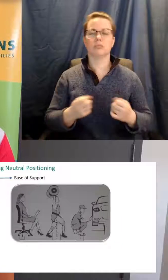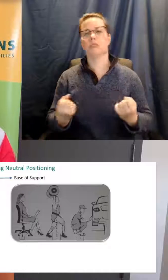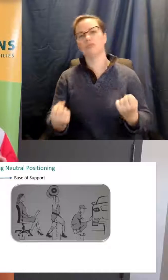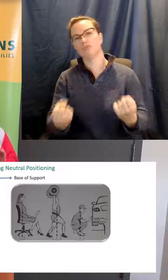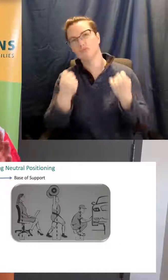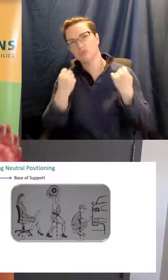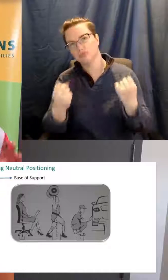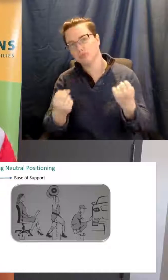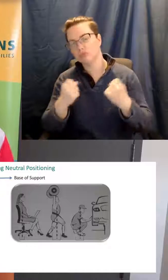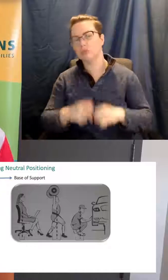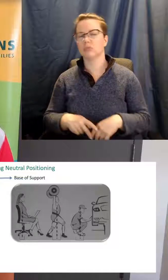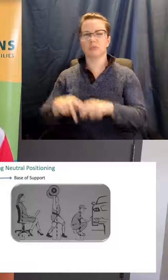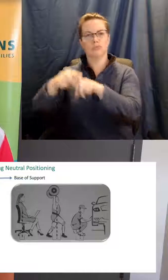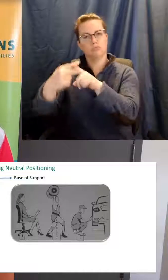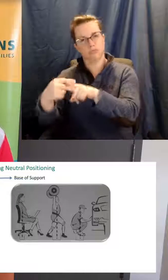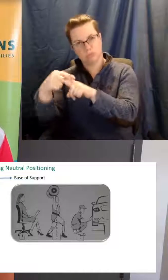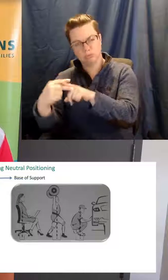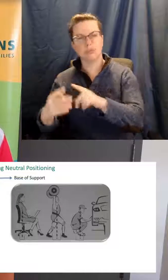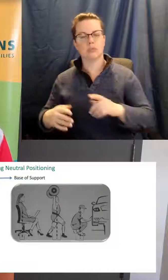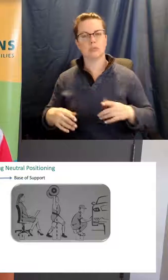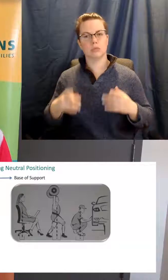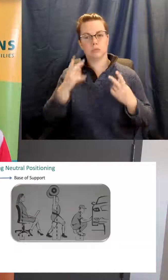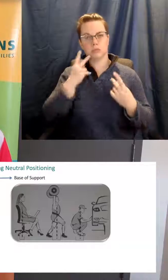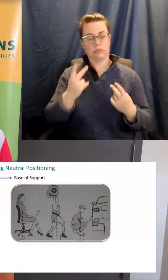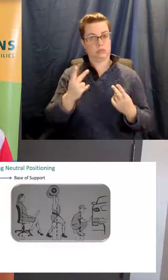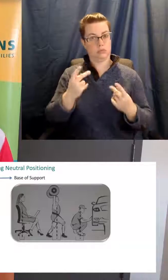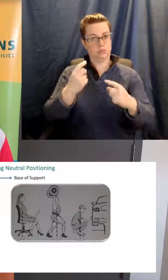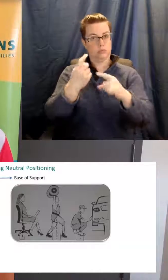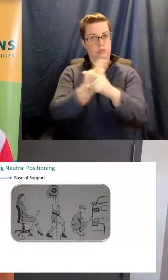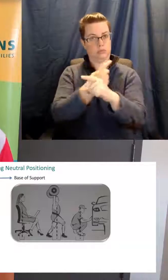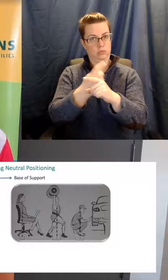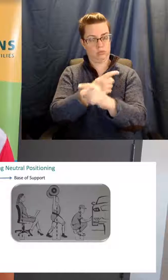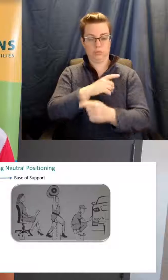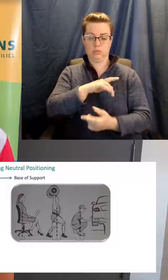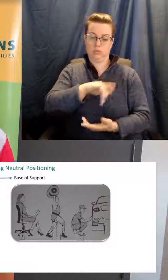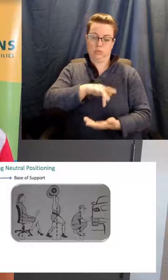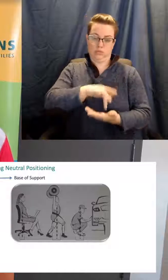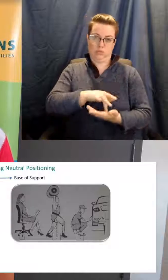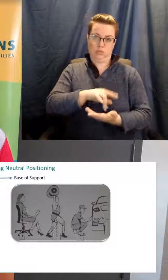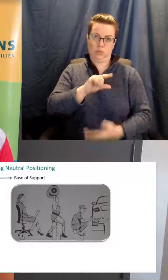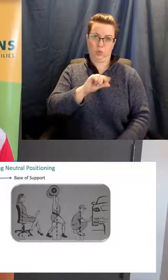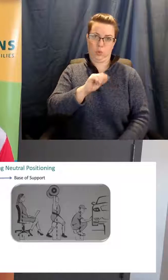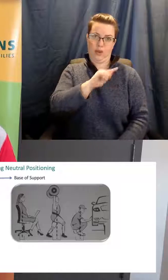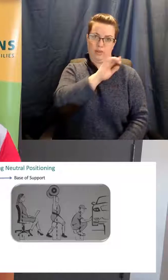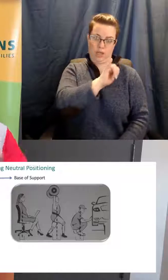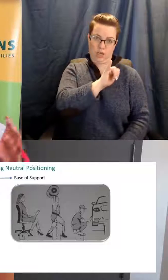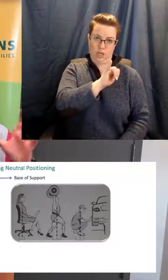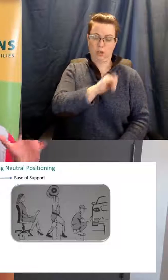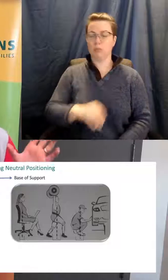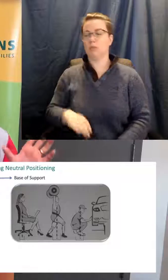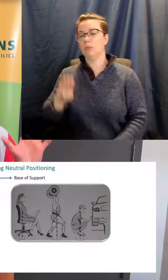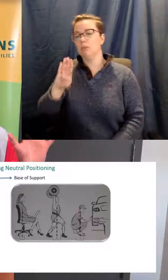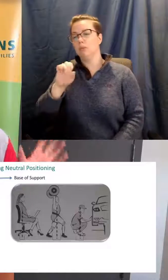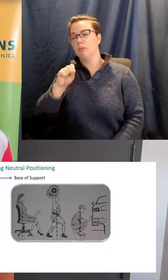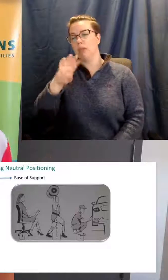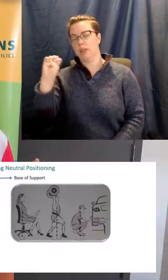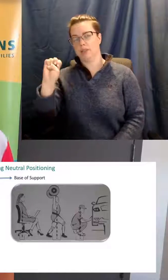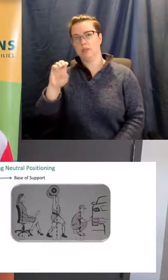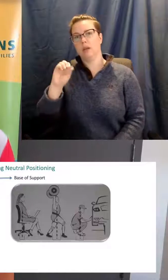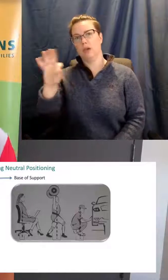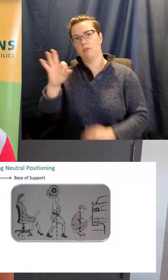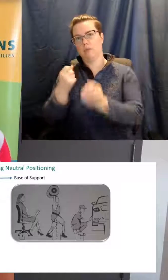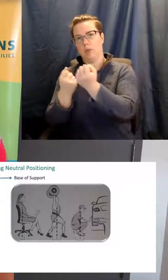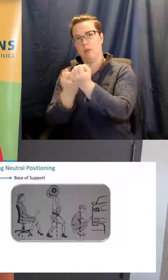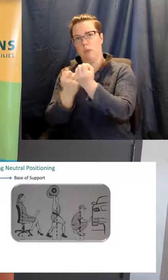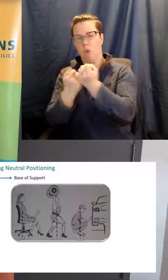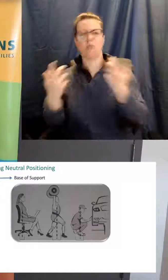that they are all in a position that puts their center of gravity right over top of the base of support, which allows them to sit in a neutral